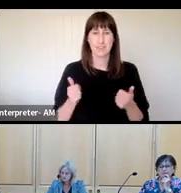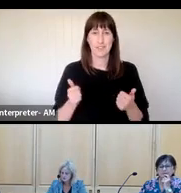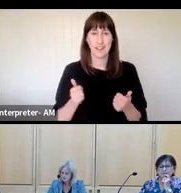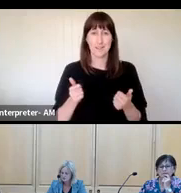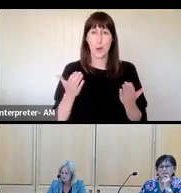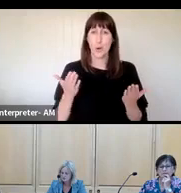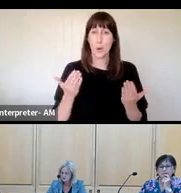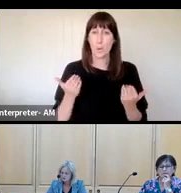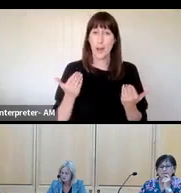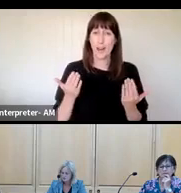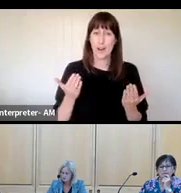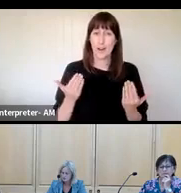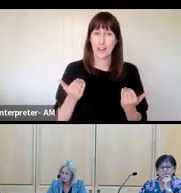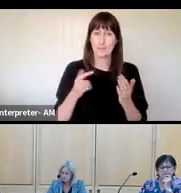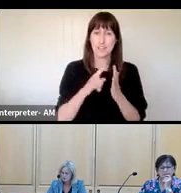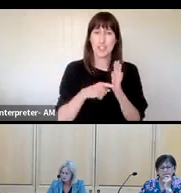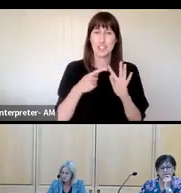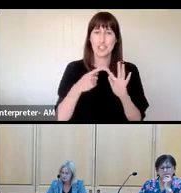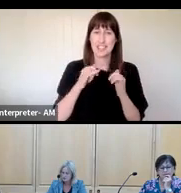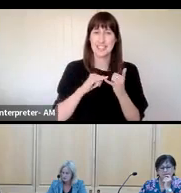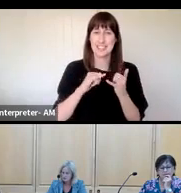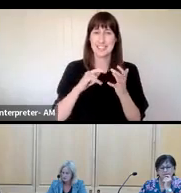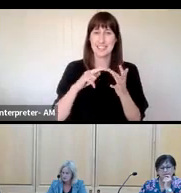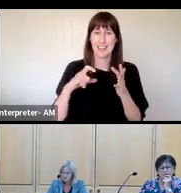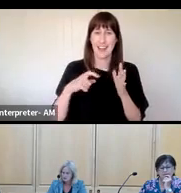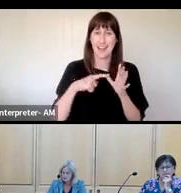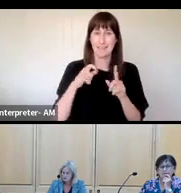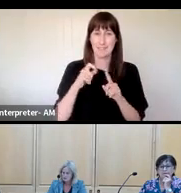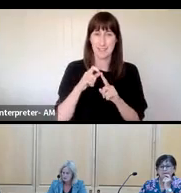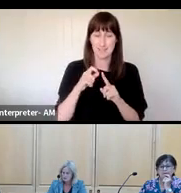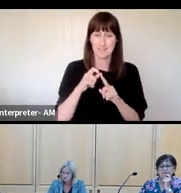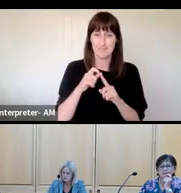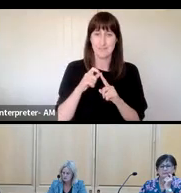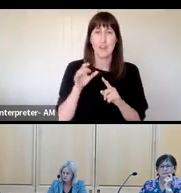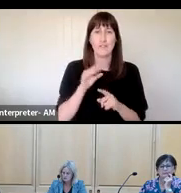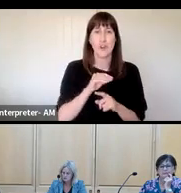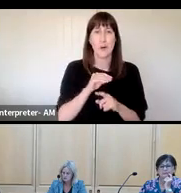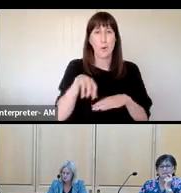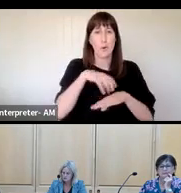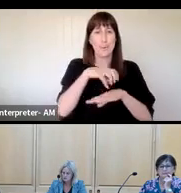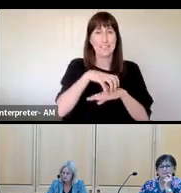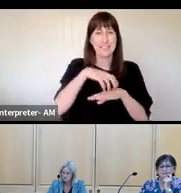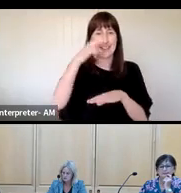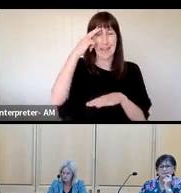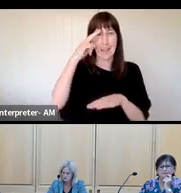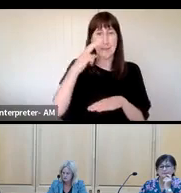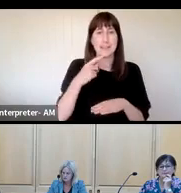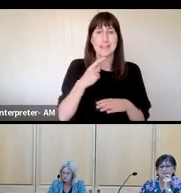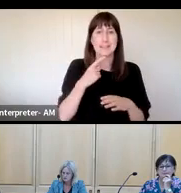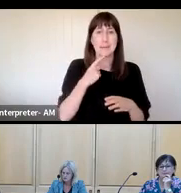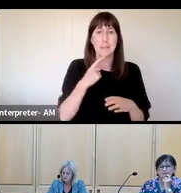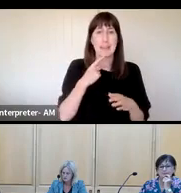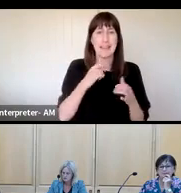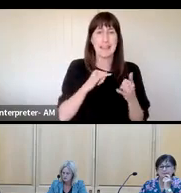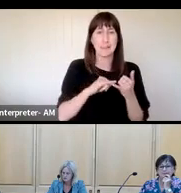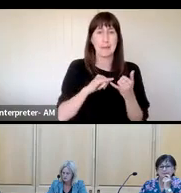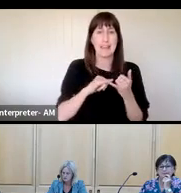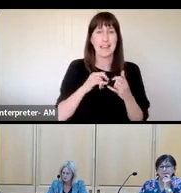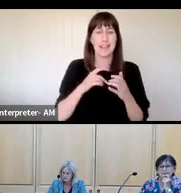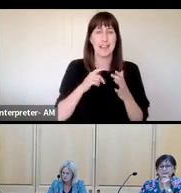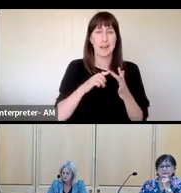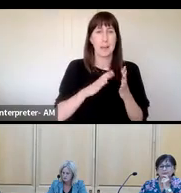Welcome, Jessica Plachecki of Simply Solutions. We have 15 minutes with you,